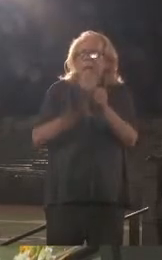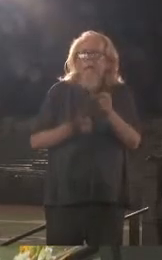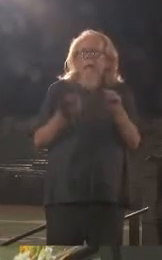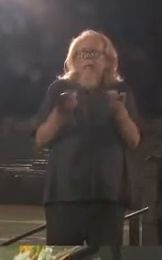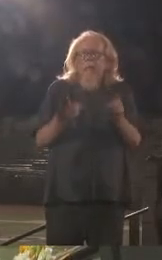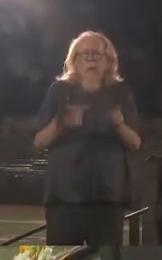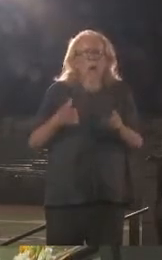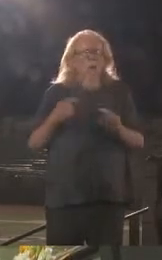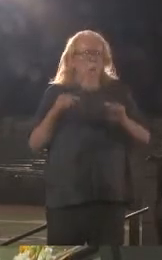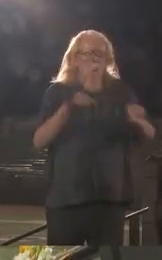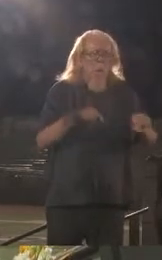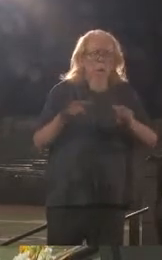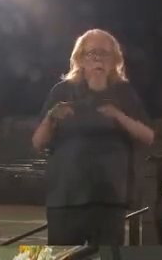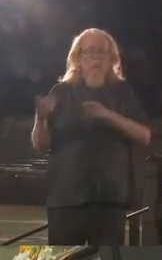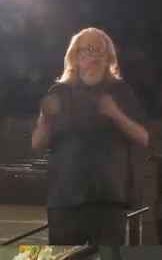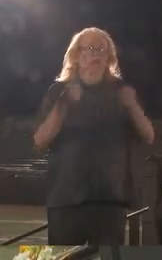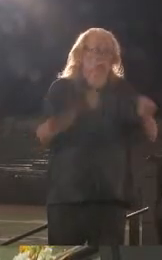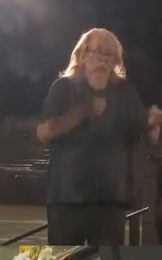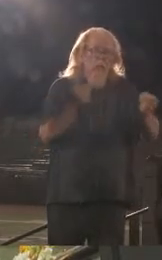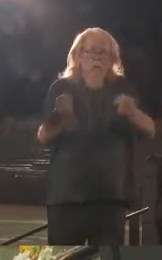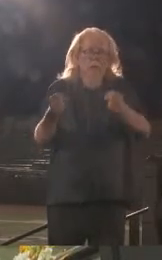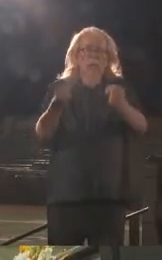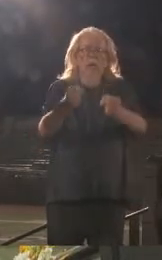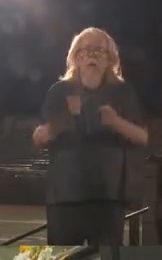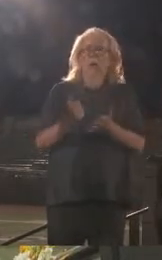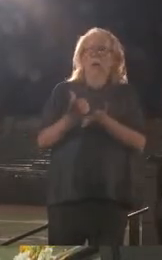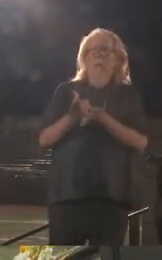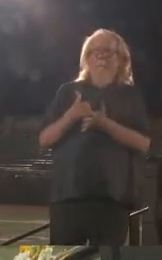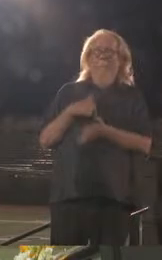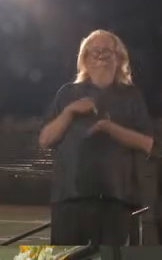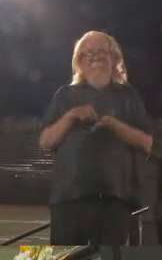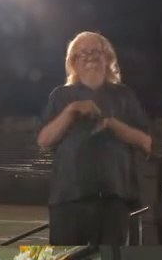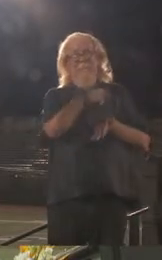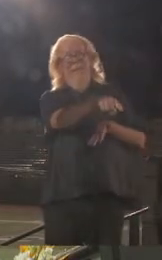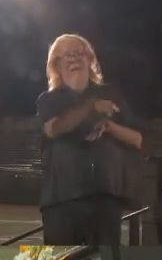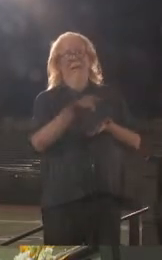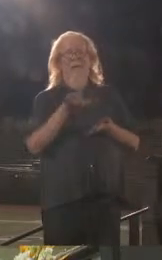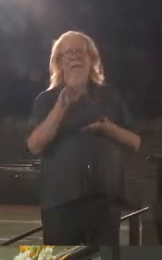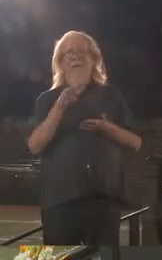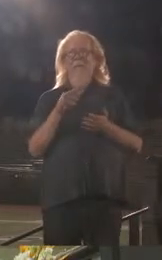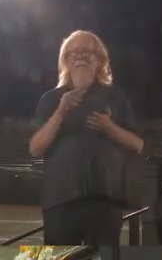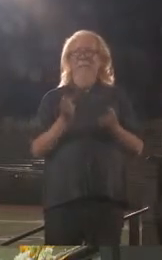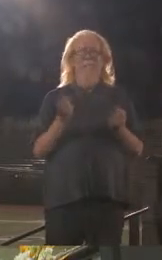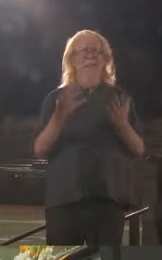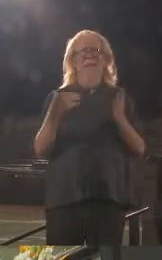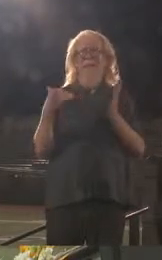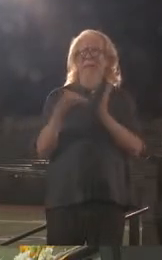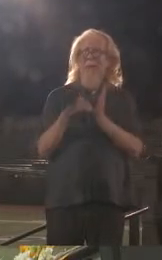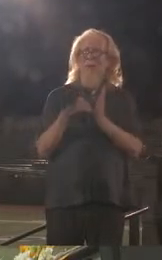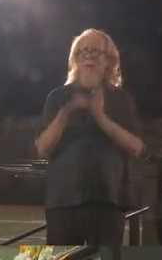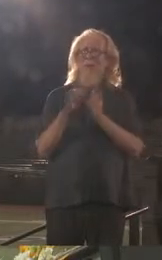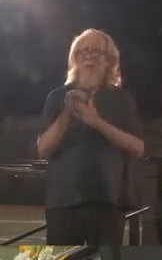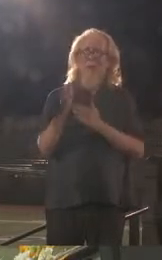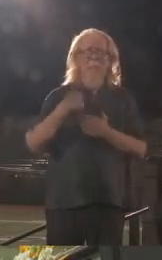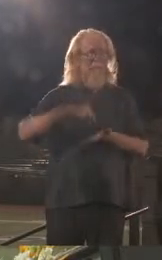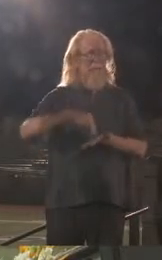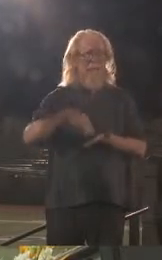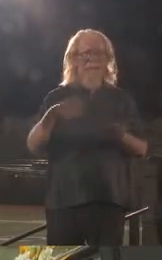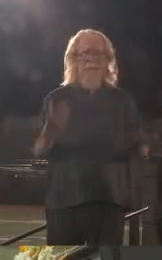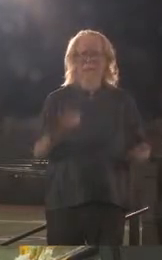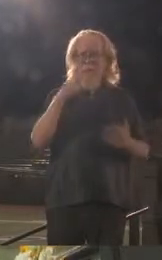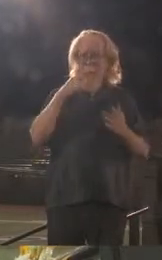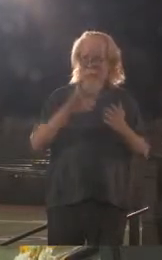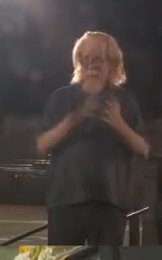to attend, to helping me pay thousands of dollars so that I could dance on this very field every Friday night at a football game,